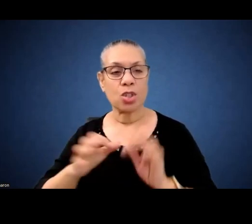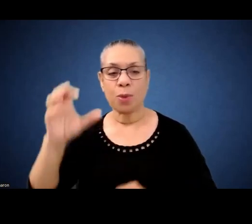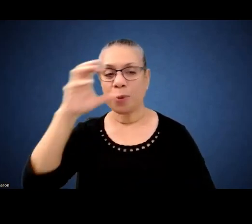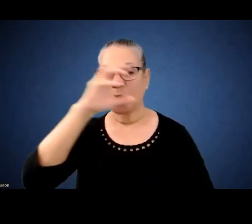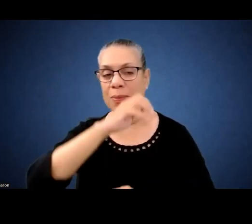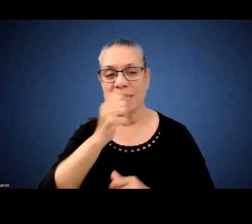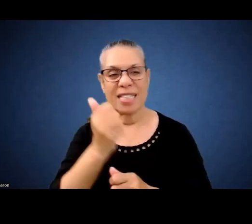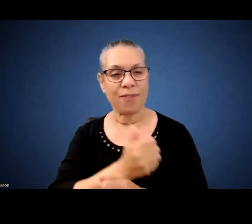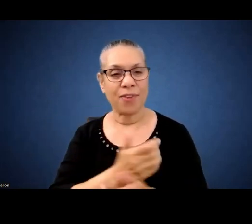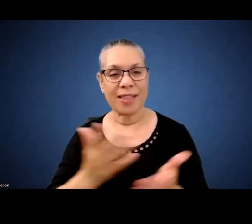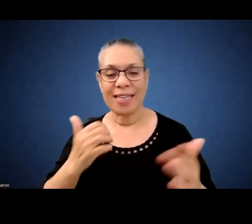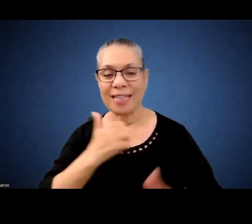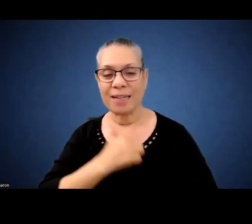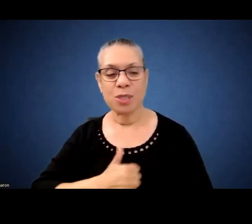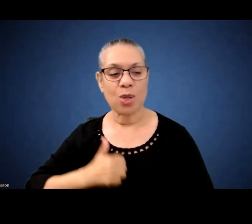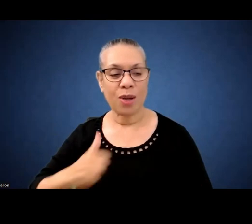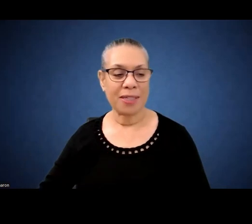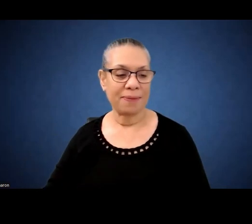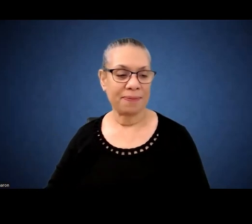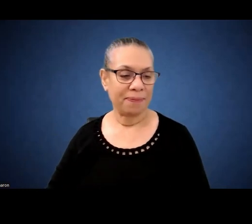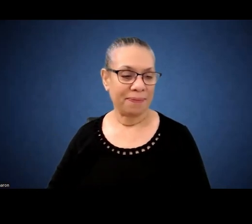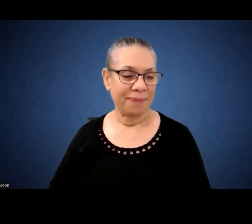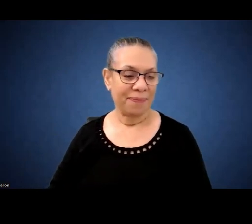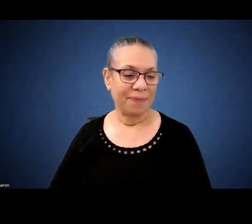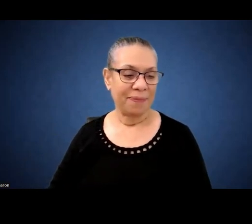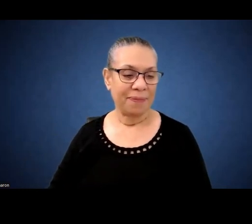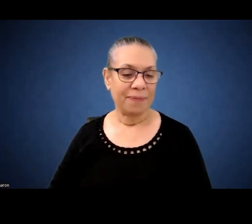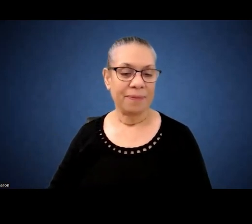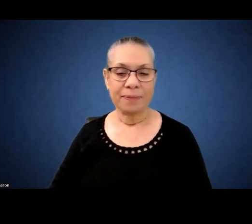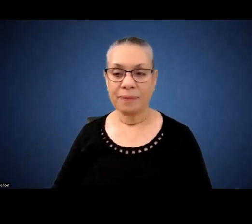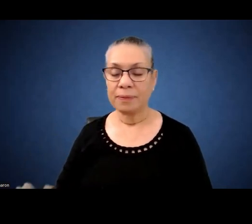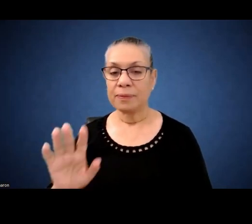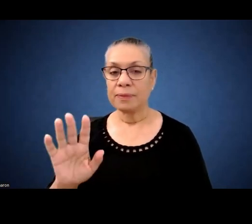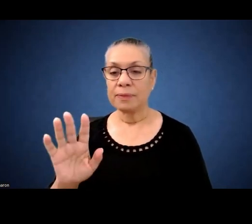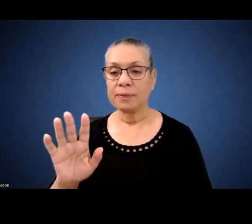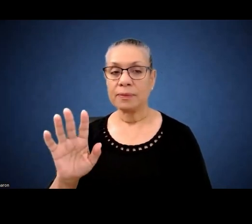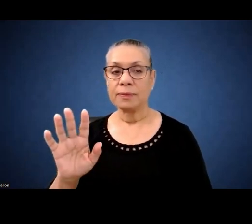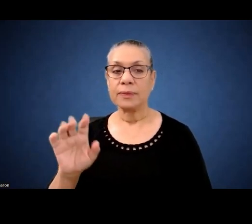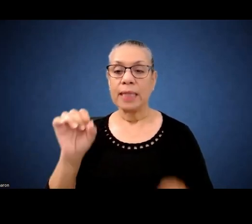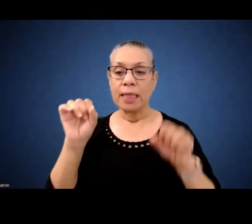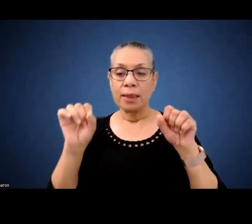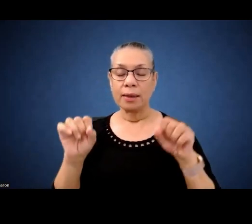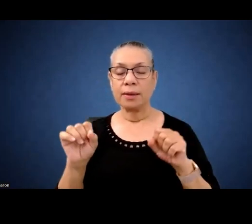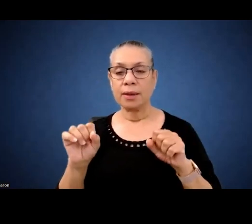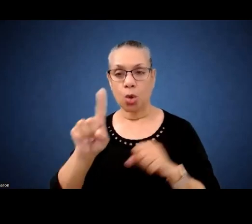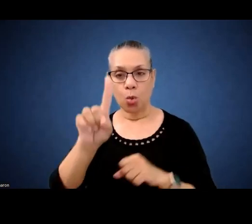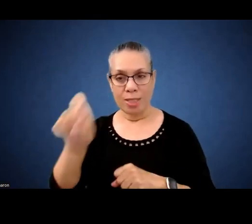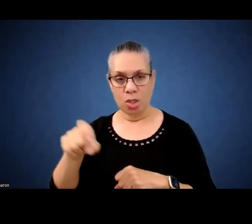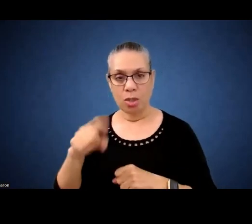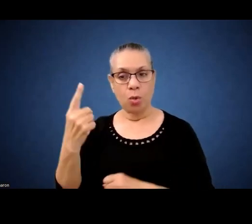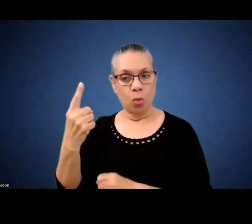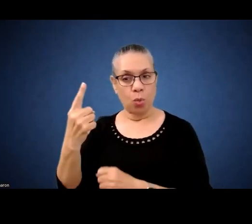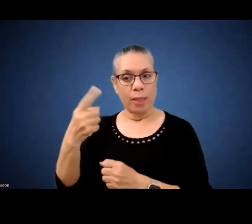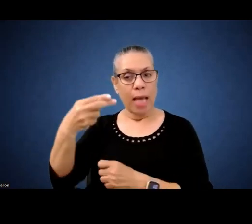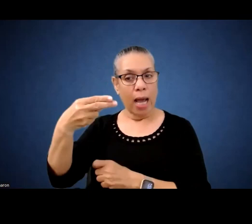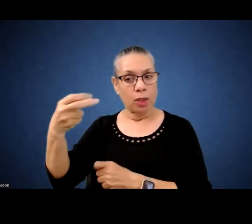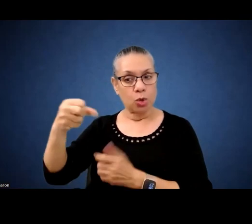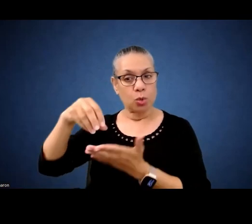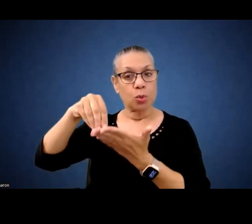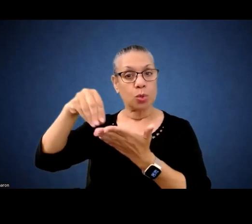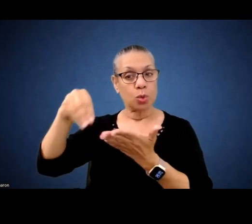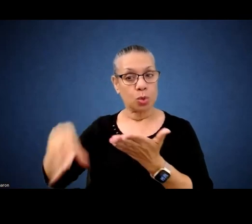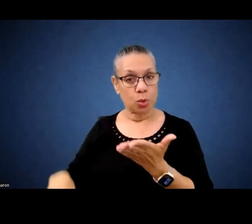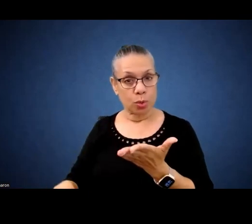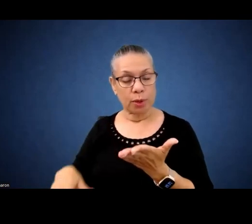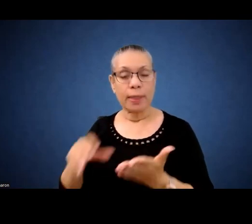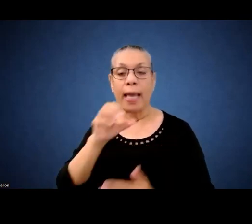ASL interpreter missed everything. I'm sorry. No problem. So, can someone, a high school student who